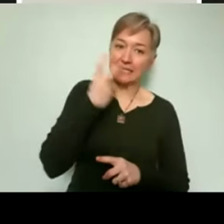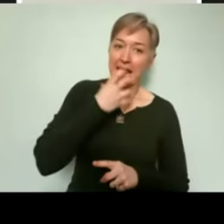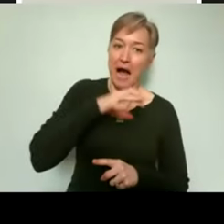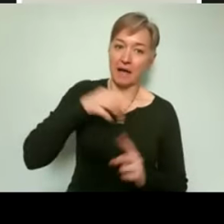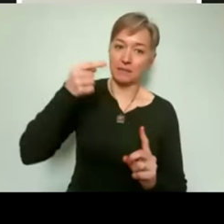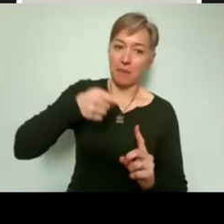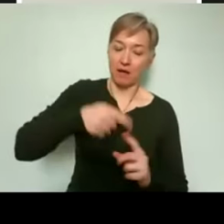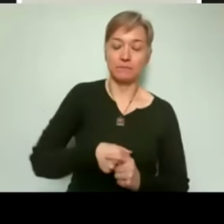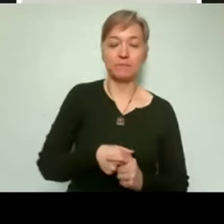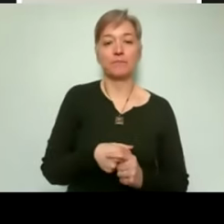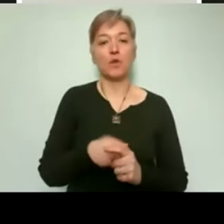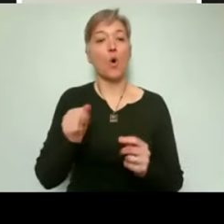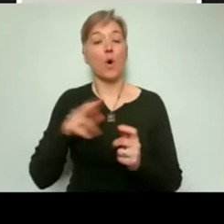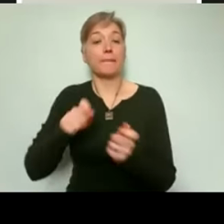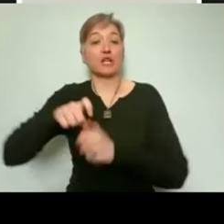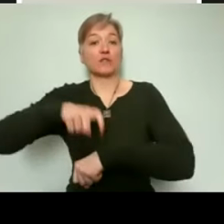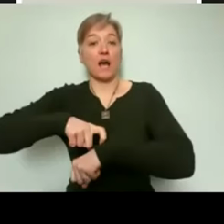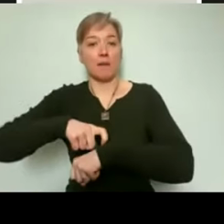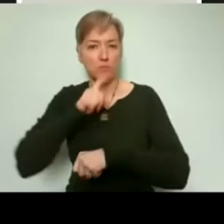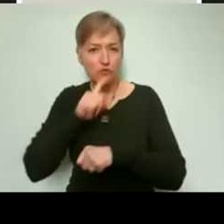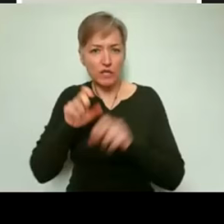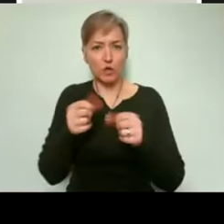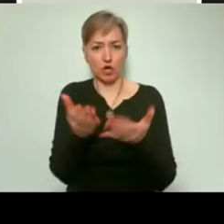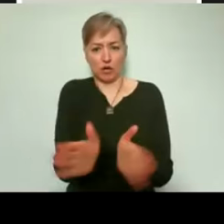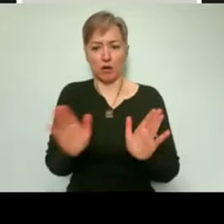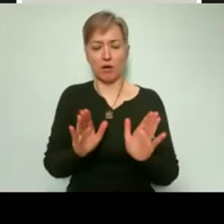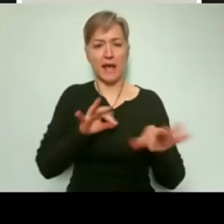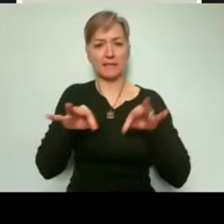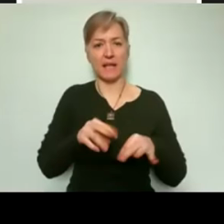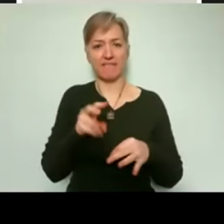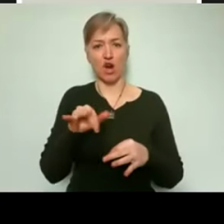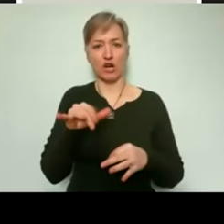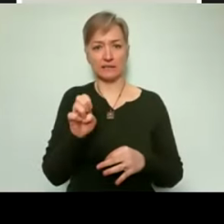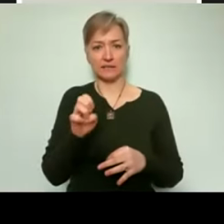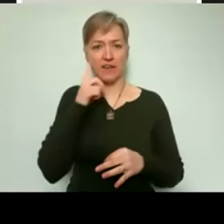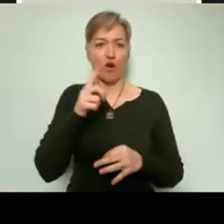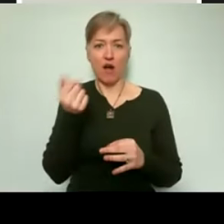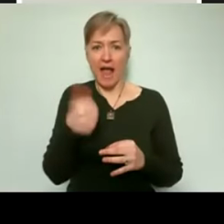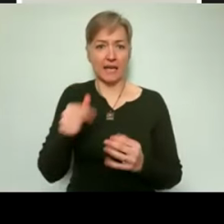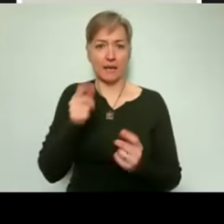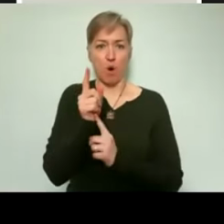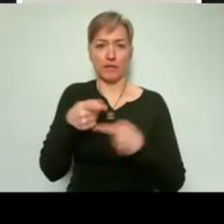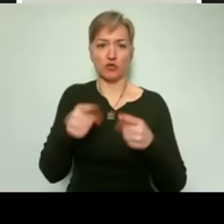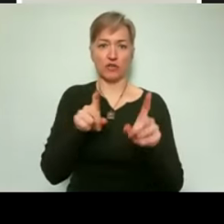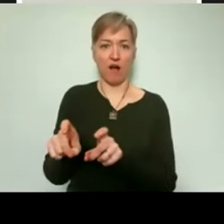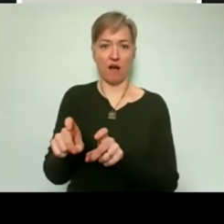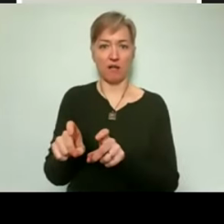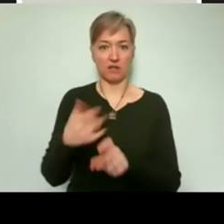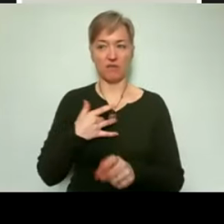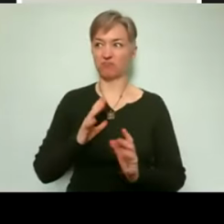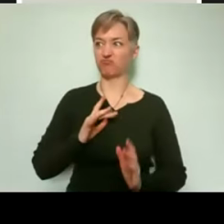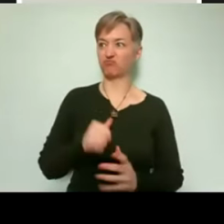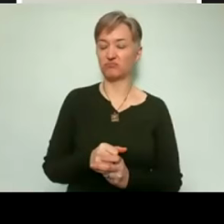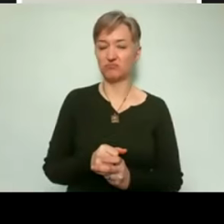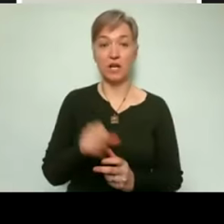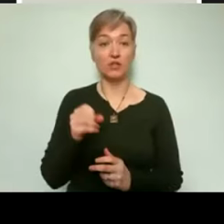in time, we were able to explain variance really across the whole brain at all moments during the trial. So this is really encouraging. So he said, okay,